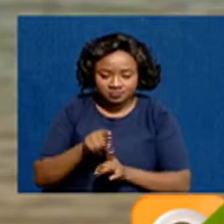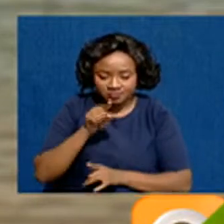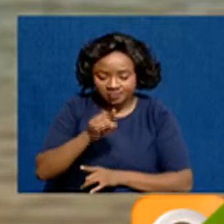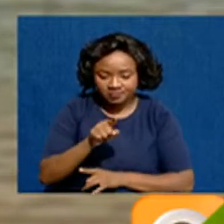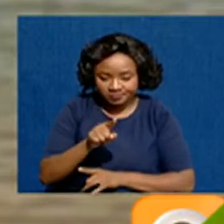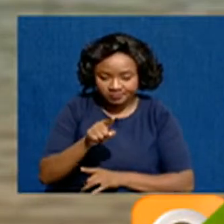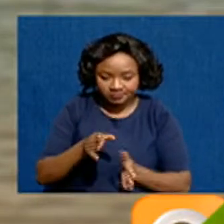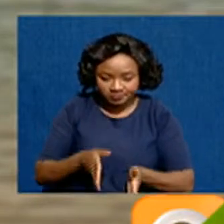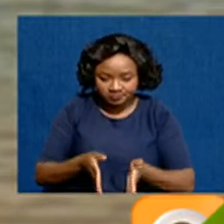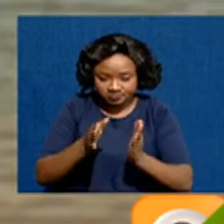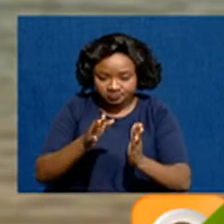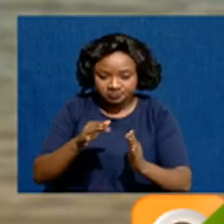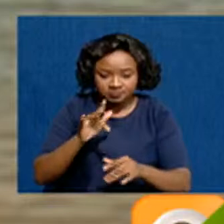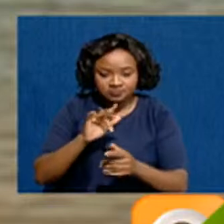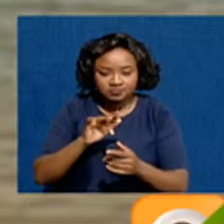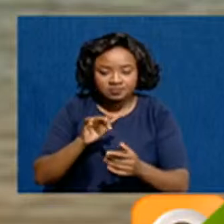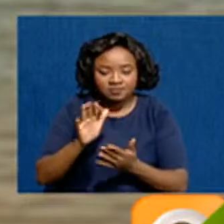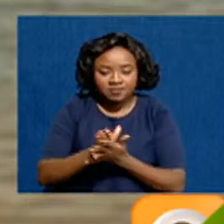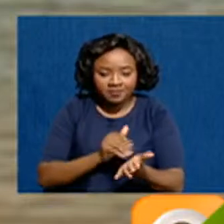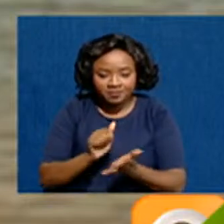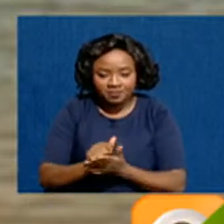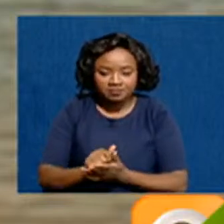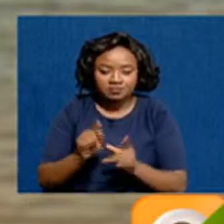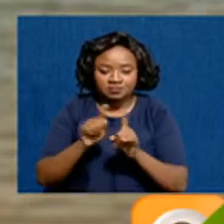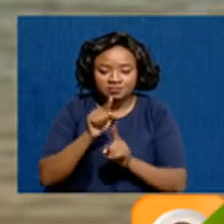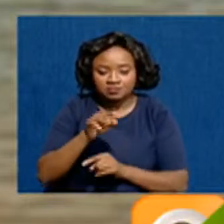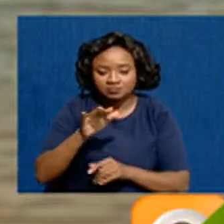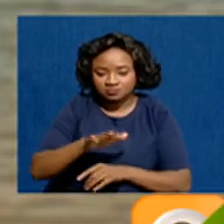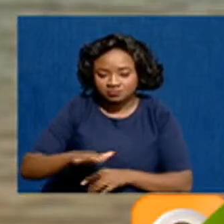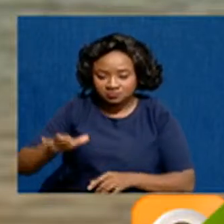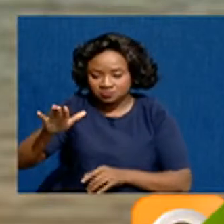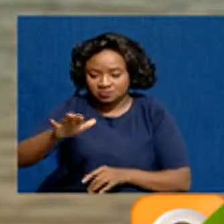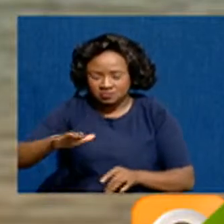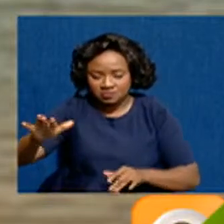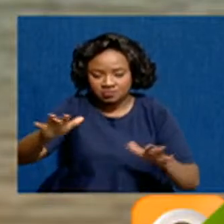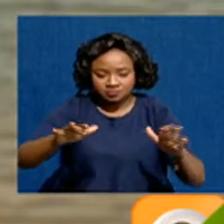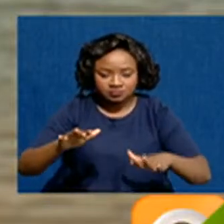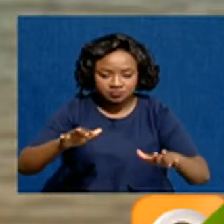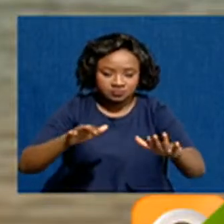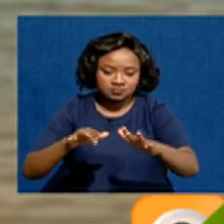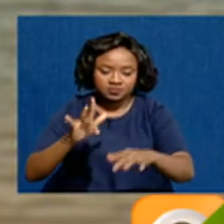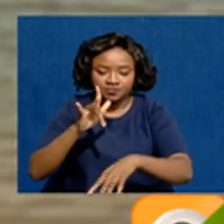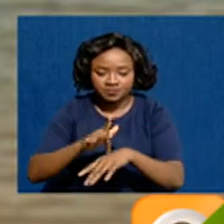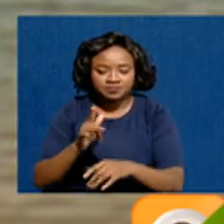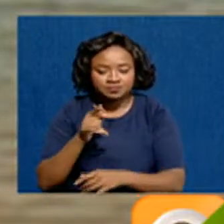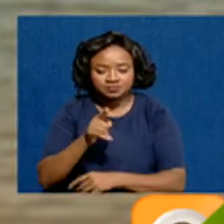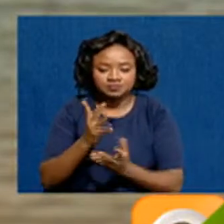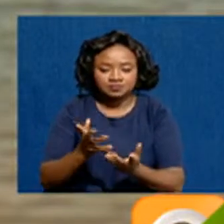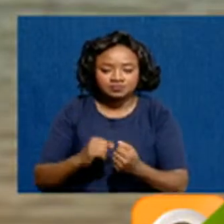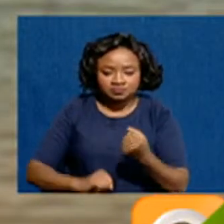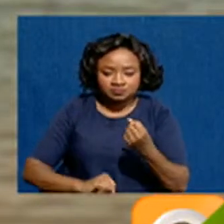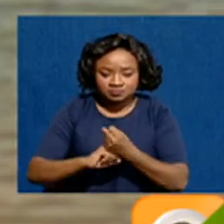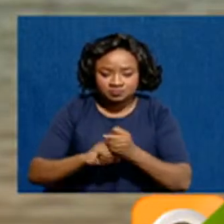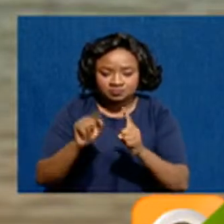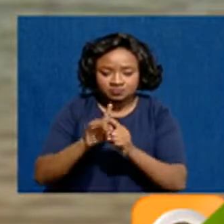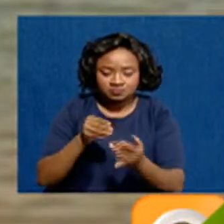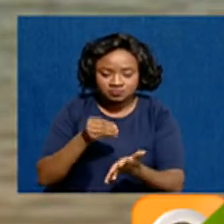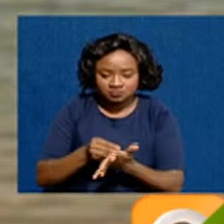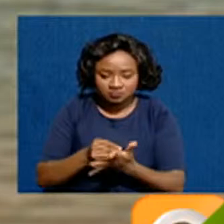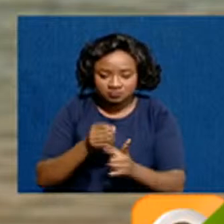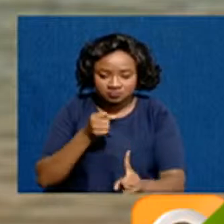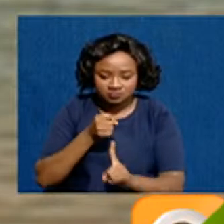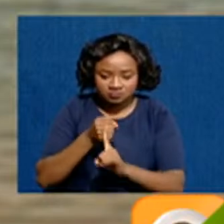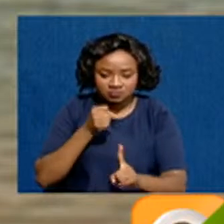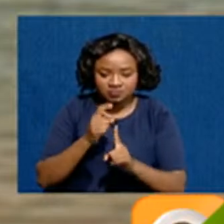road or the areas that have been affected is, of course, yet to be assessed in terms of the financial implication. But what